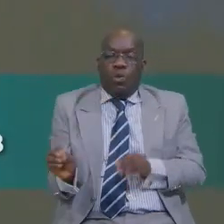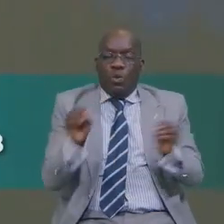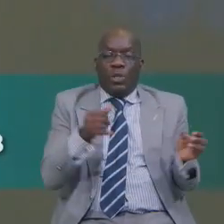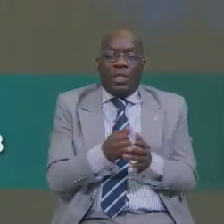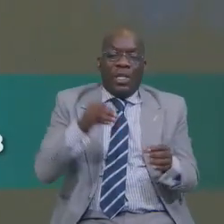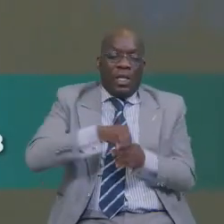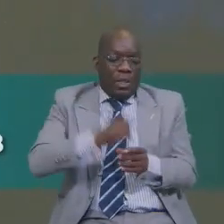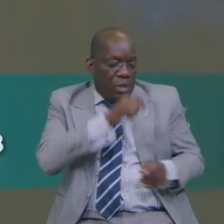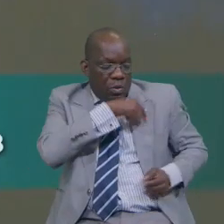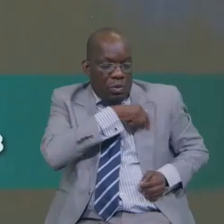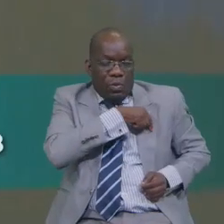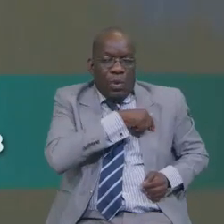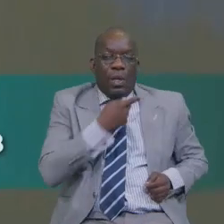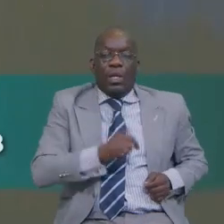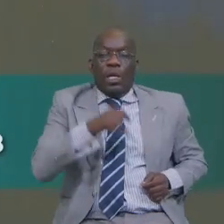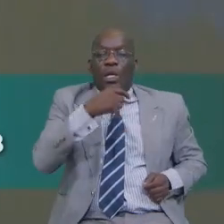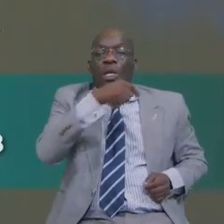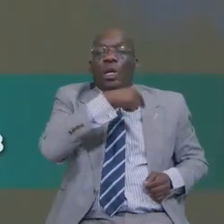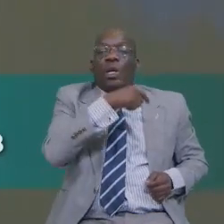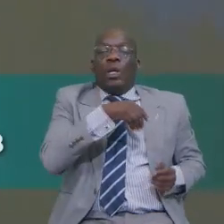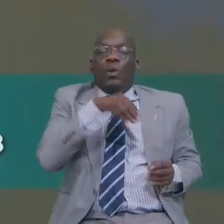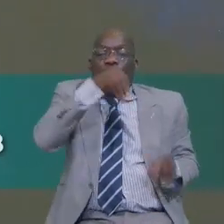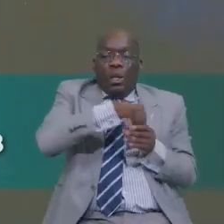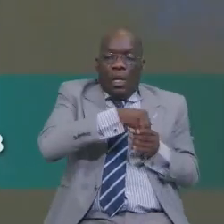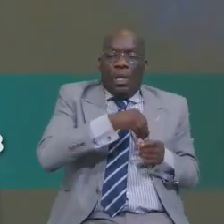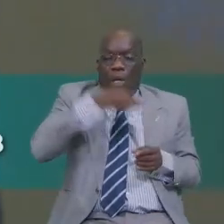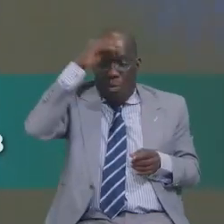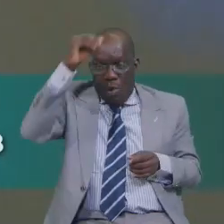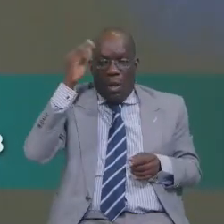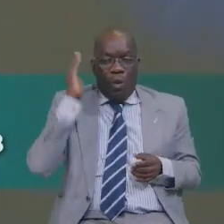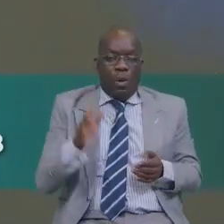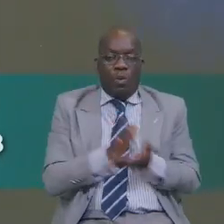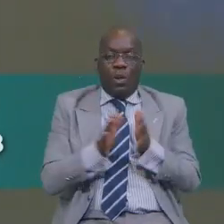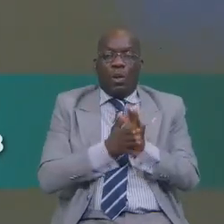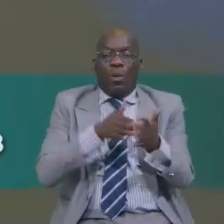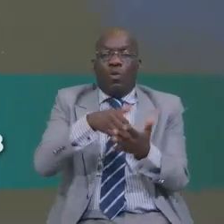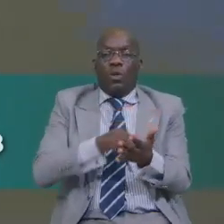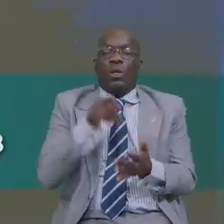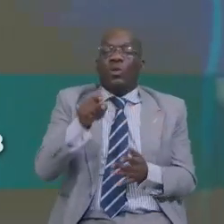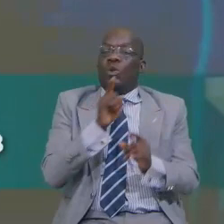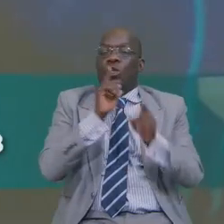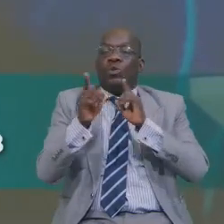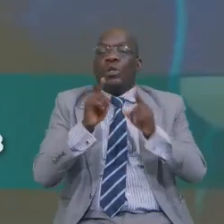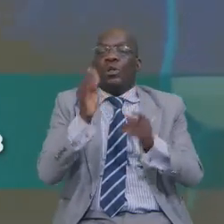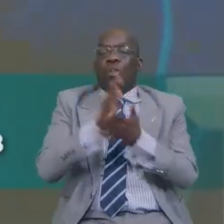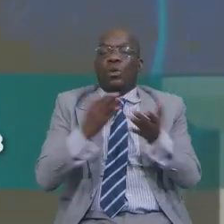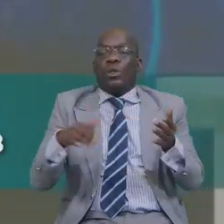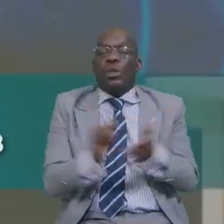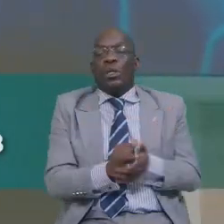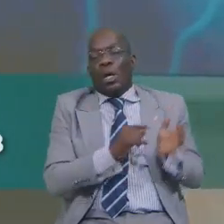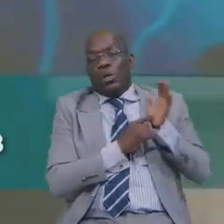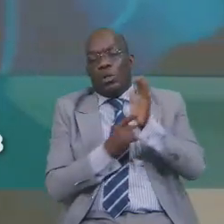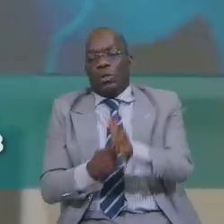inner man will become weak, and now you'll speak something outside that shows